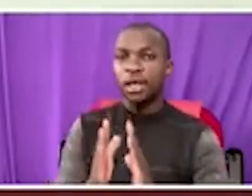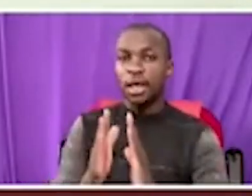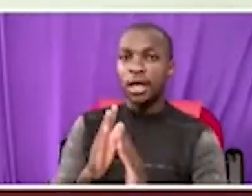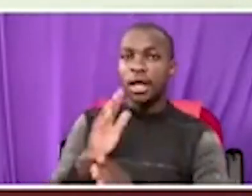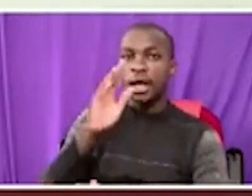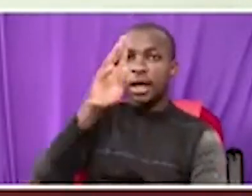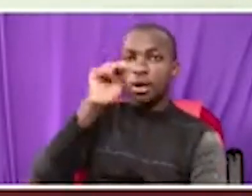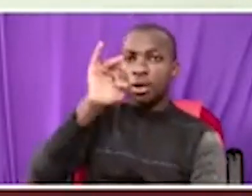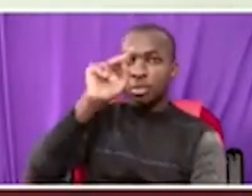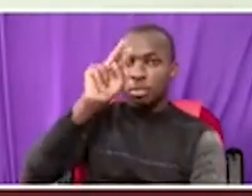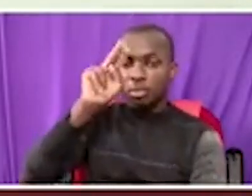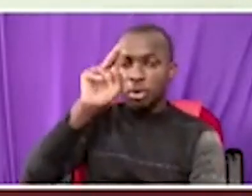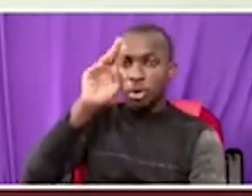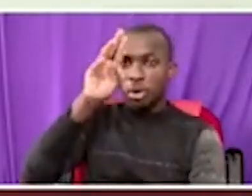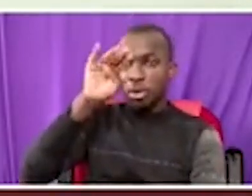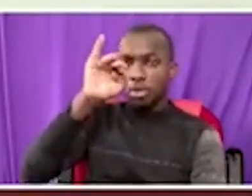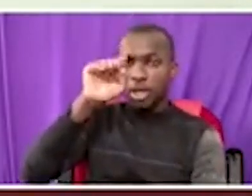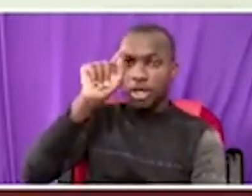of a pastor,